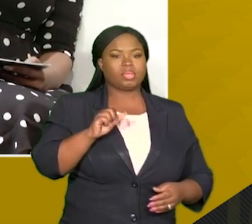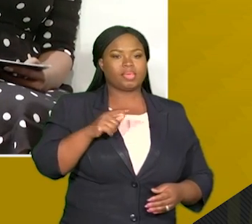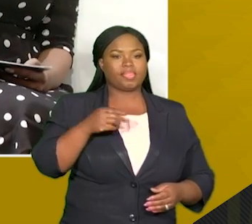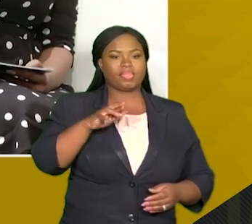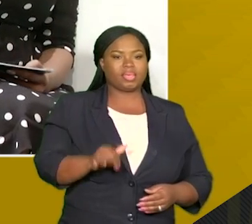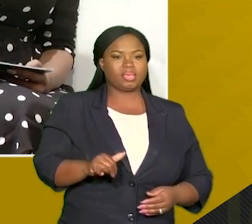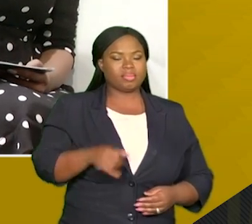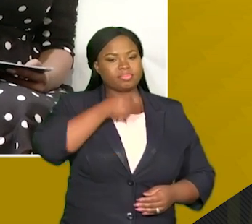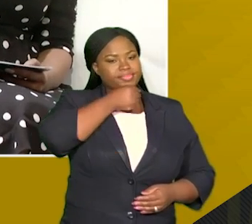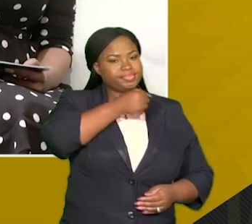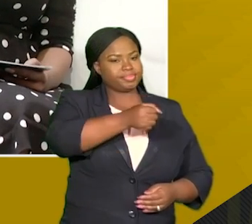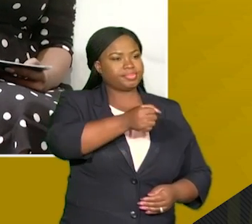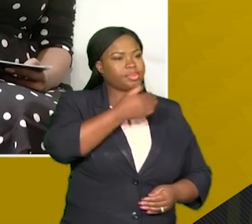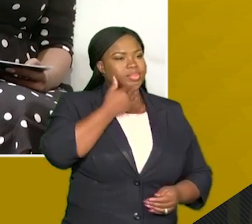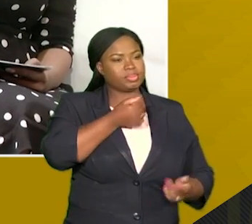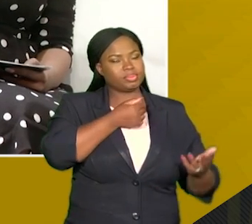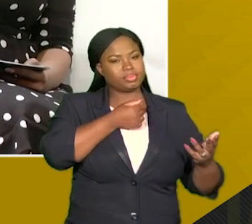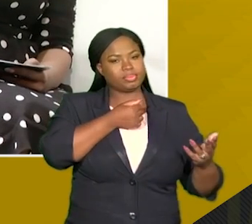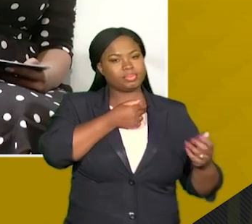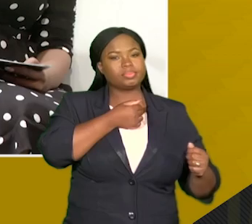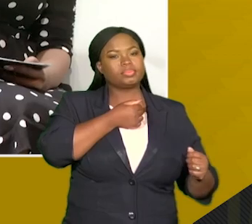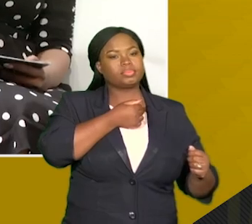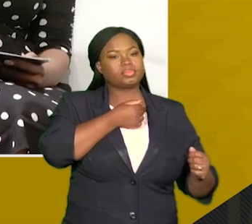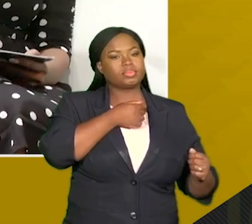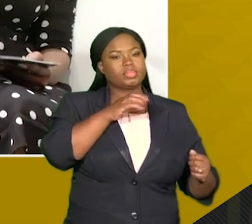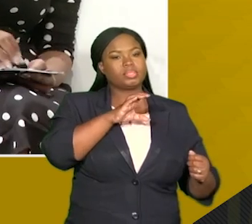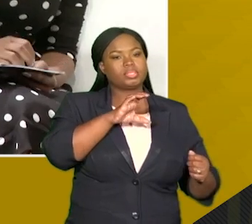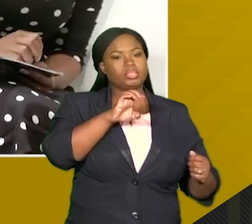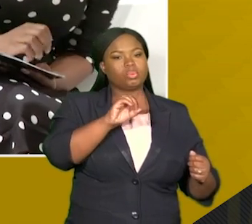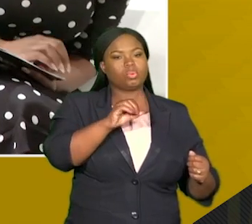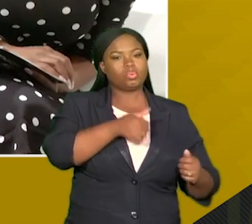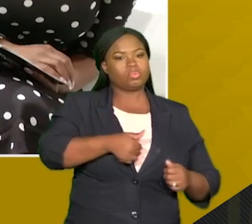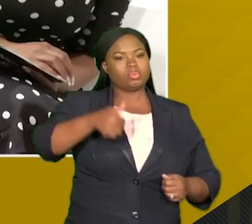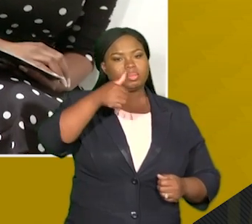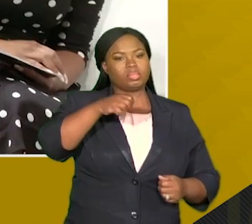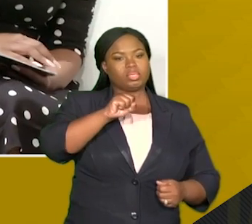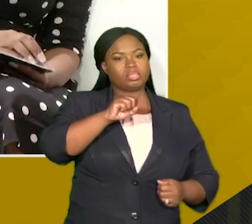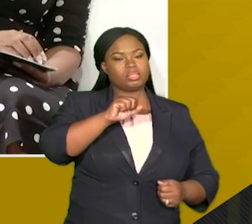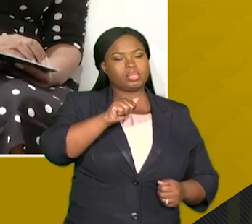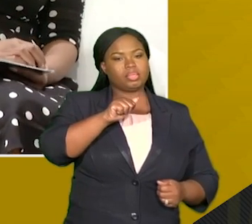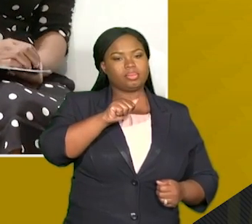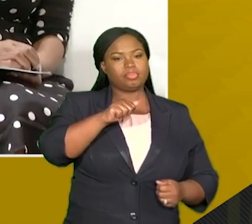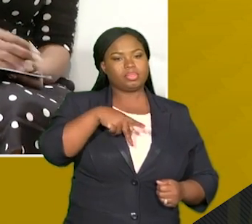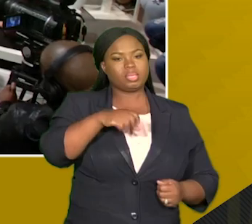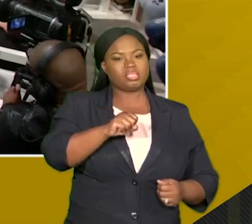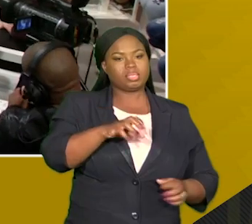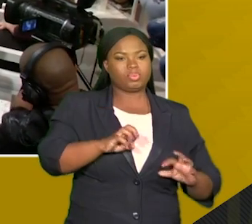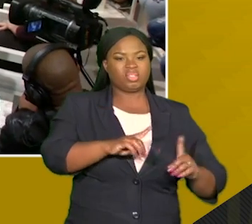who's, please can you pass down the mic, who's the CEO of the South African Police Education Trust. I mean,